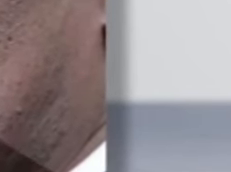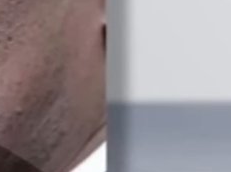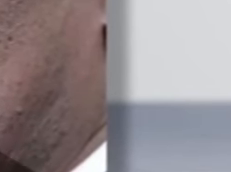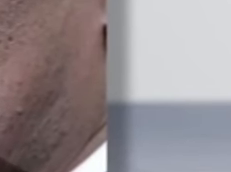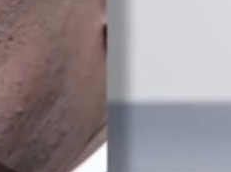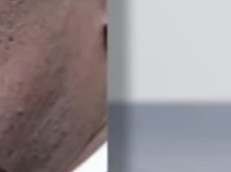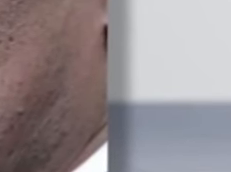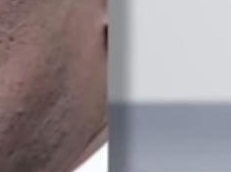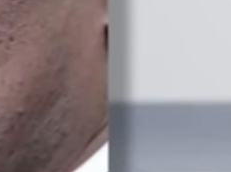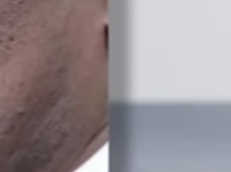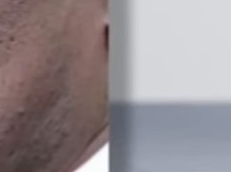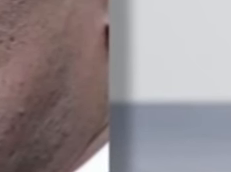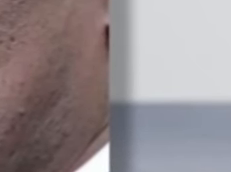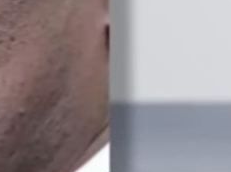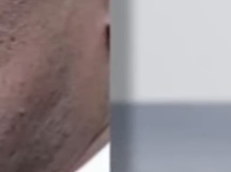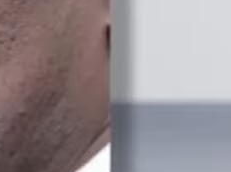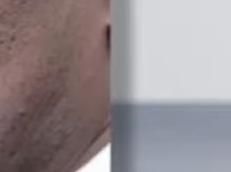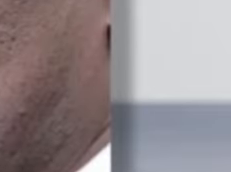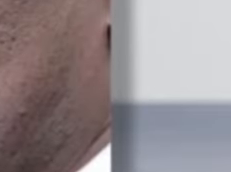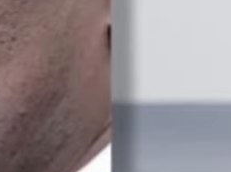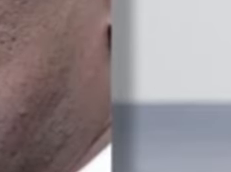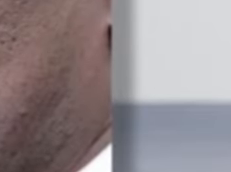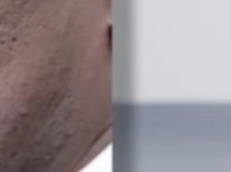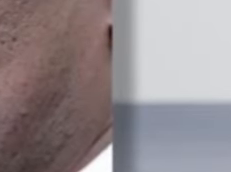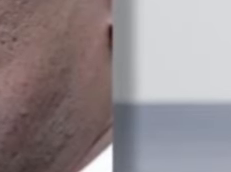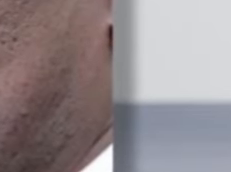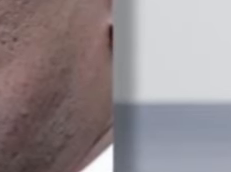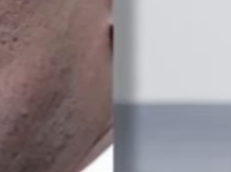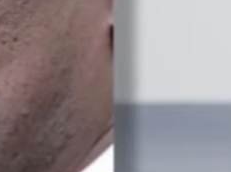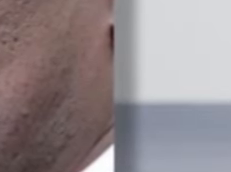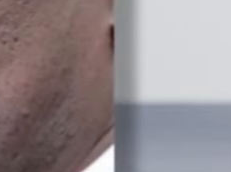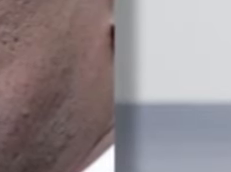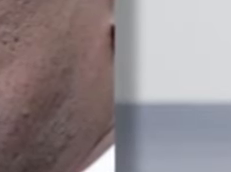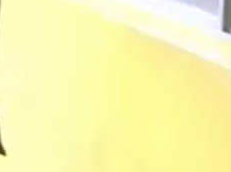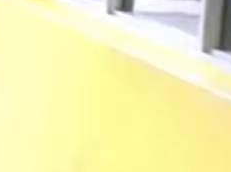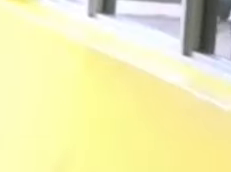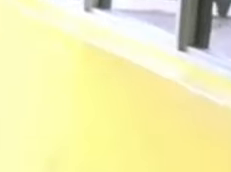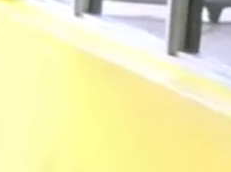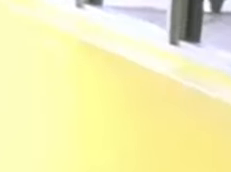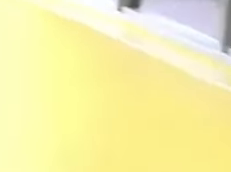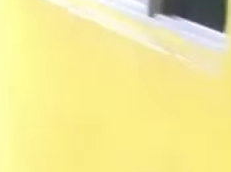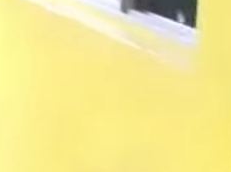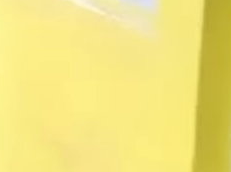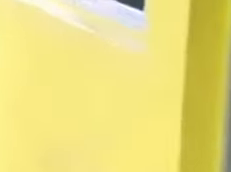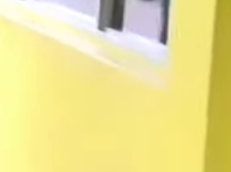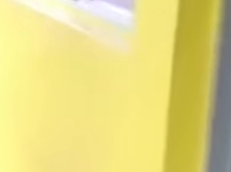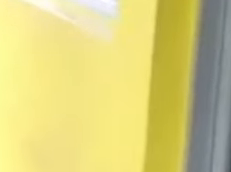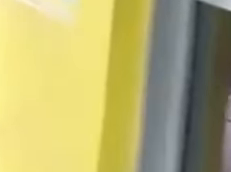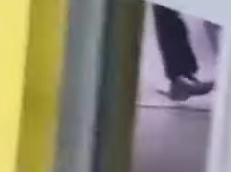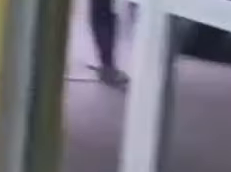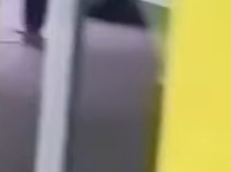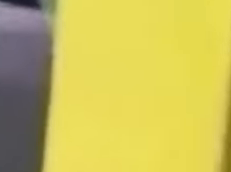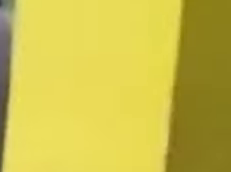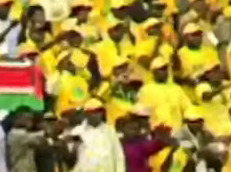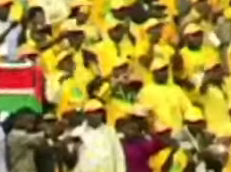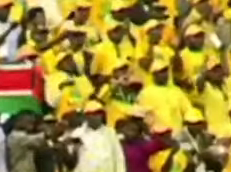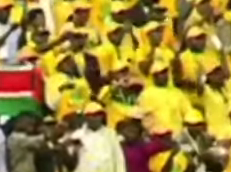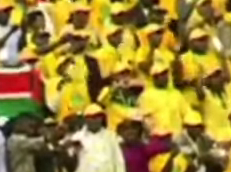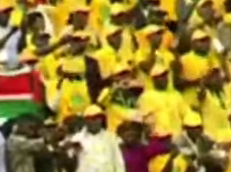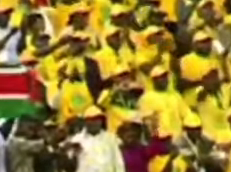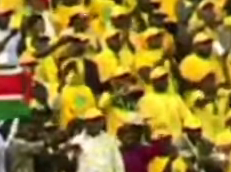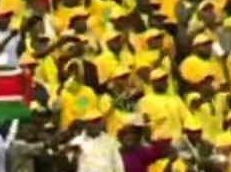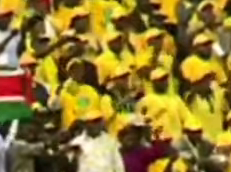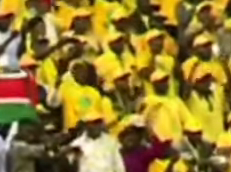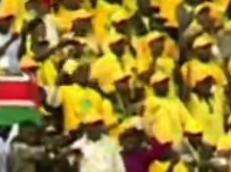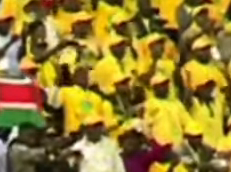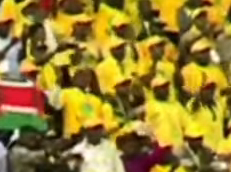strategy, deputy party leader for operations, and one in charge of programs. The move to increase the number of deputy party leaders has